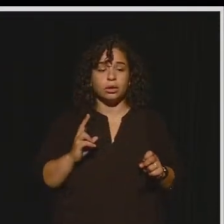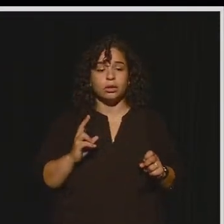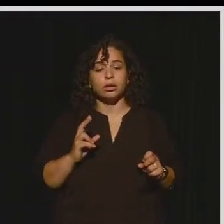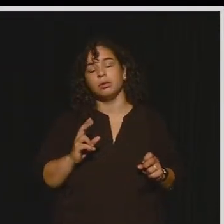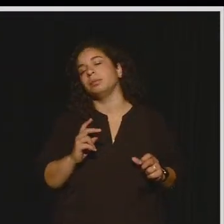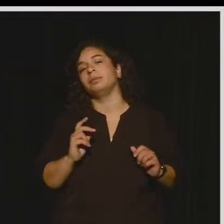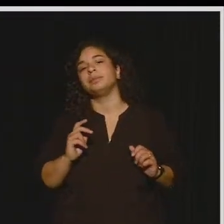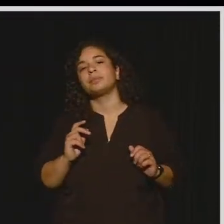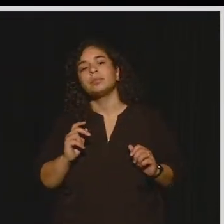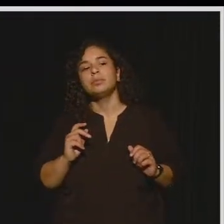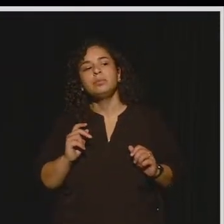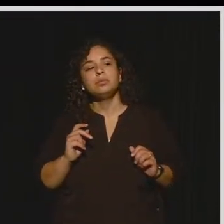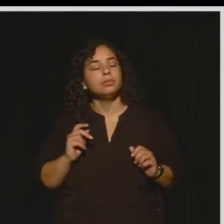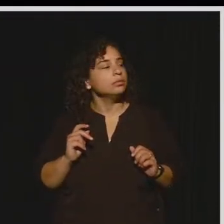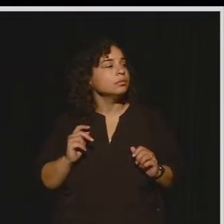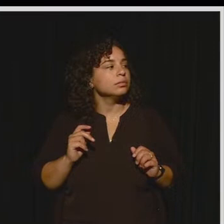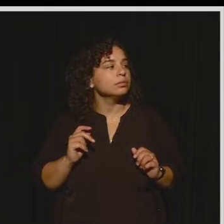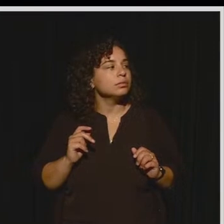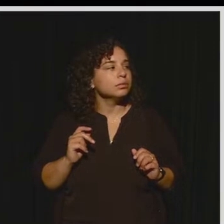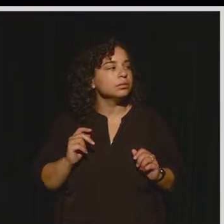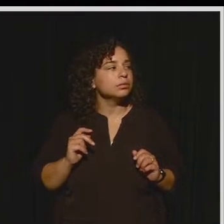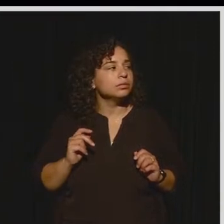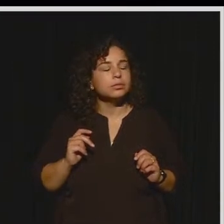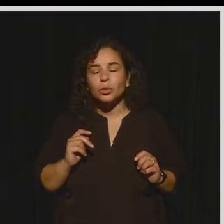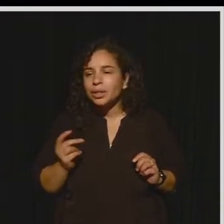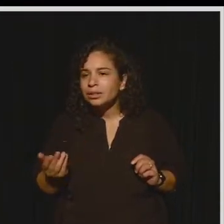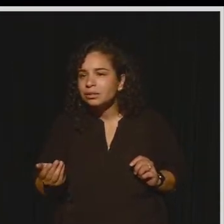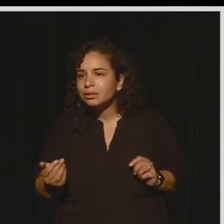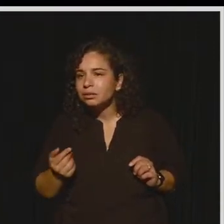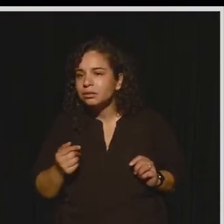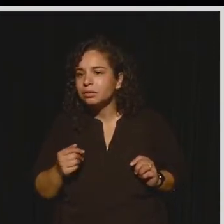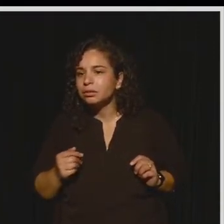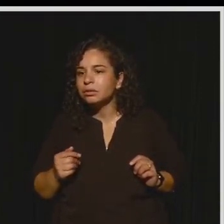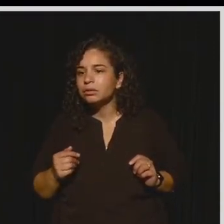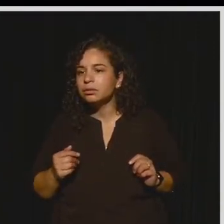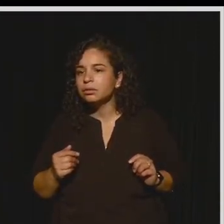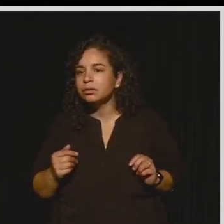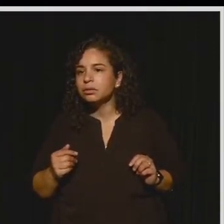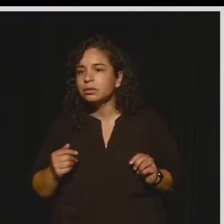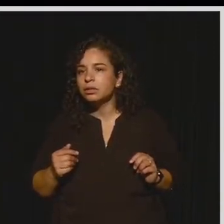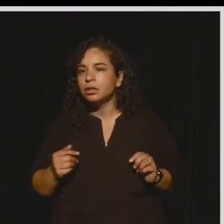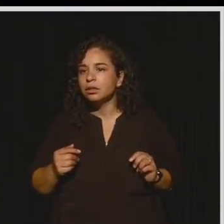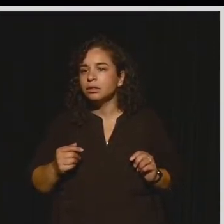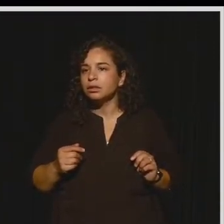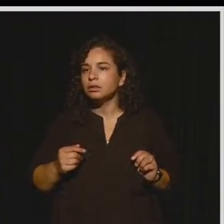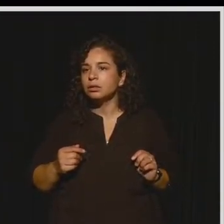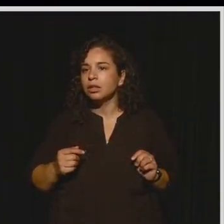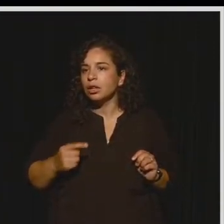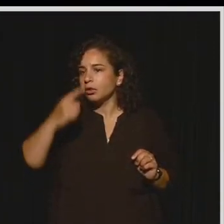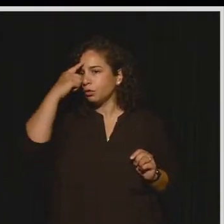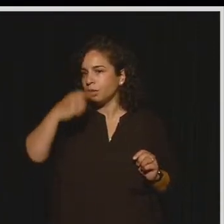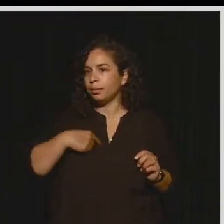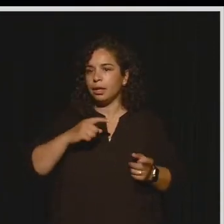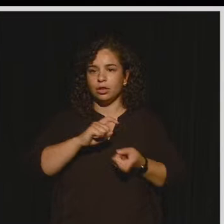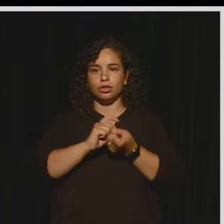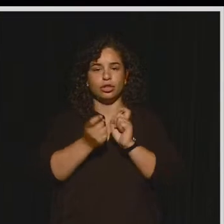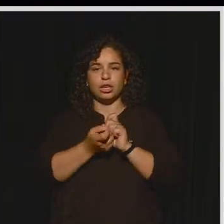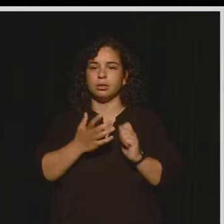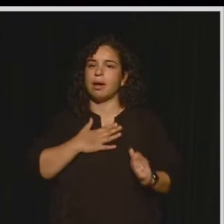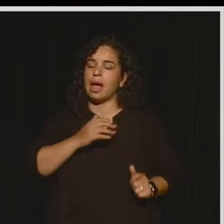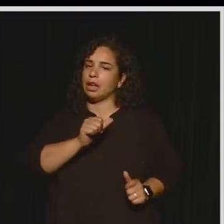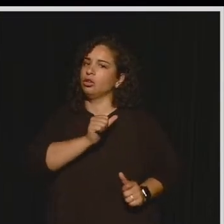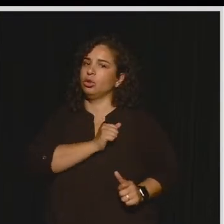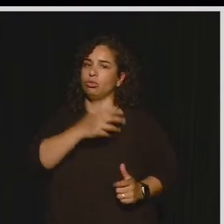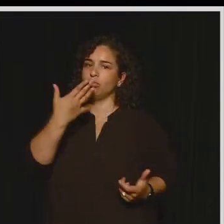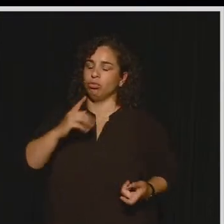beforehand, this has been a movement forward for me. So my connection to Pride has made me